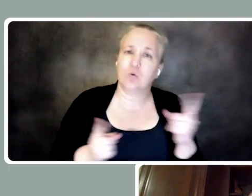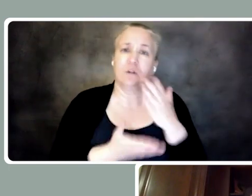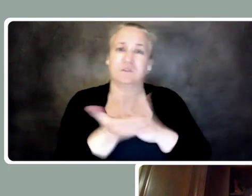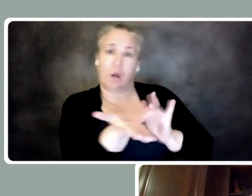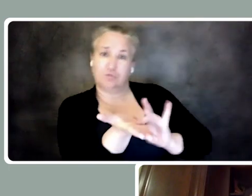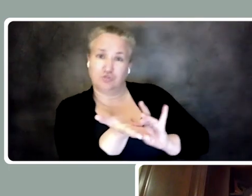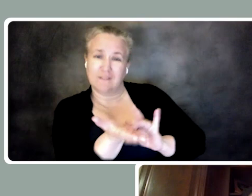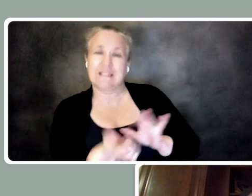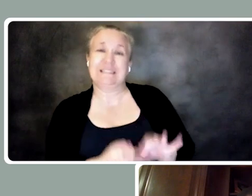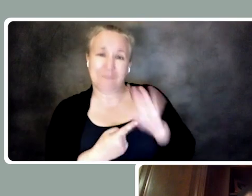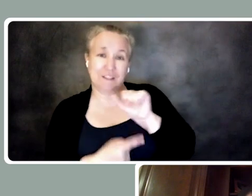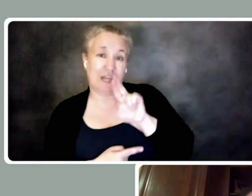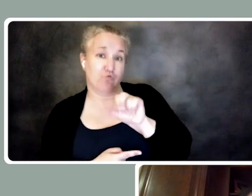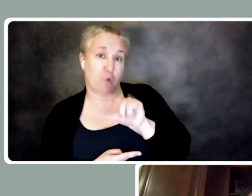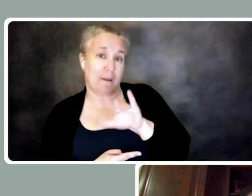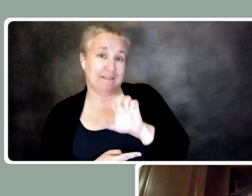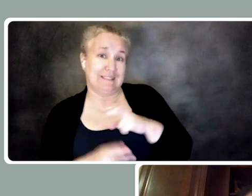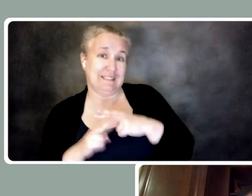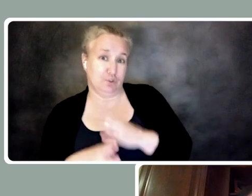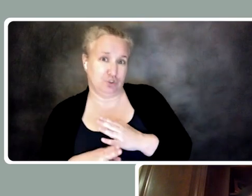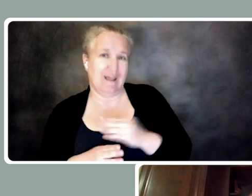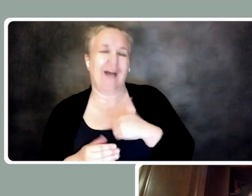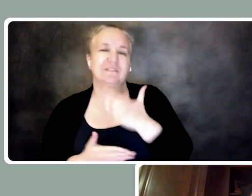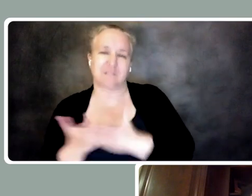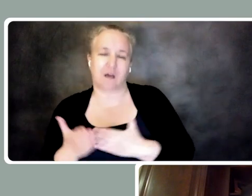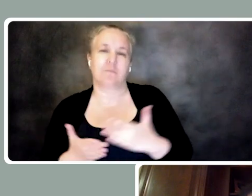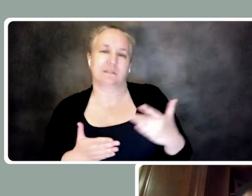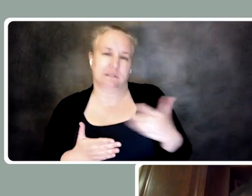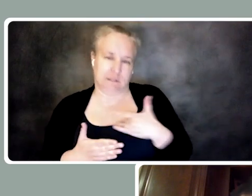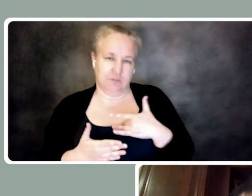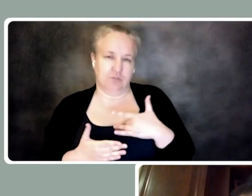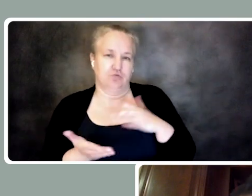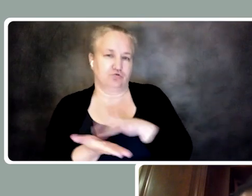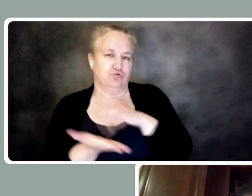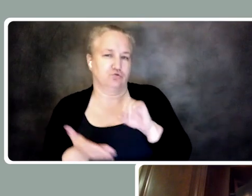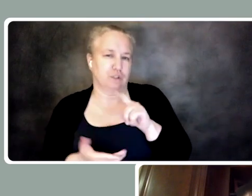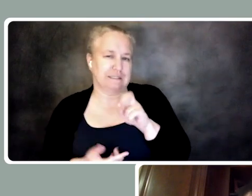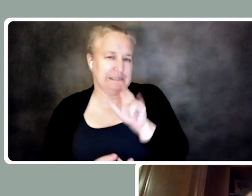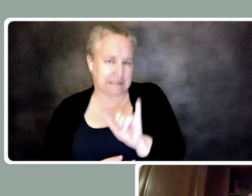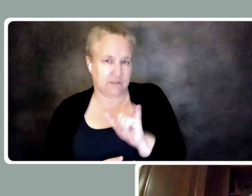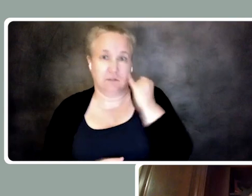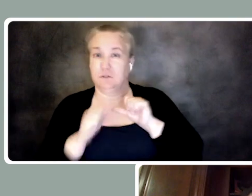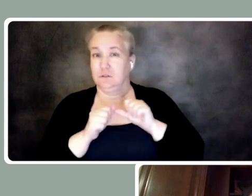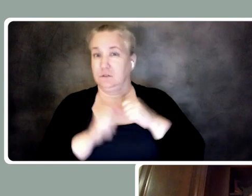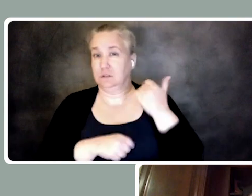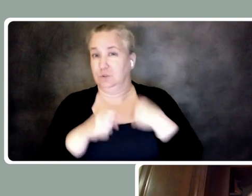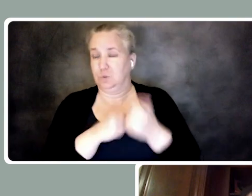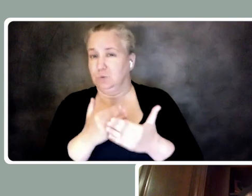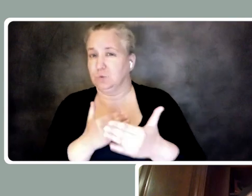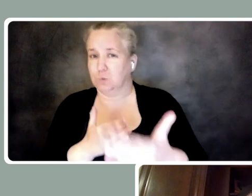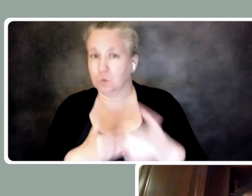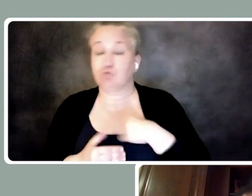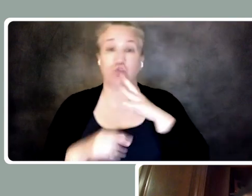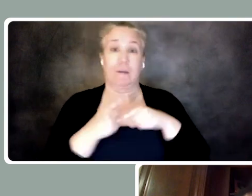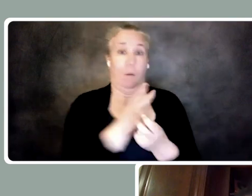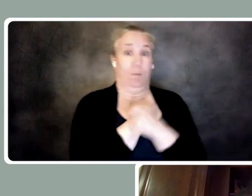especially aromatase inhibitors, can have some cardiovascular toxicities long-term when we talk about doing them 10 years. So we talked about bone health. We